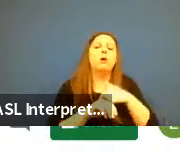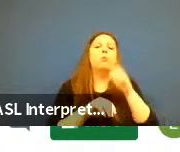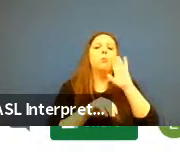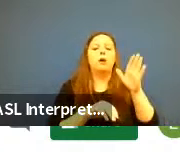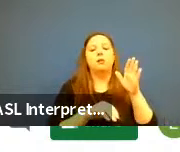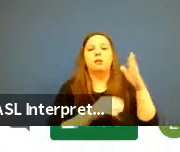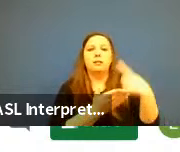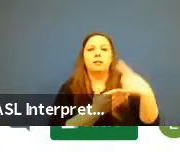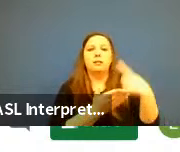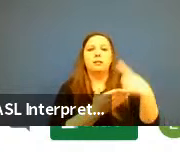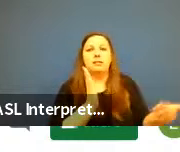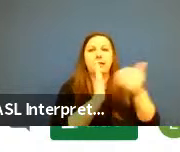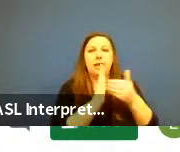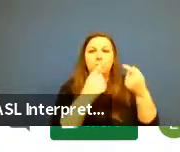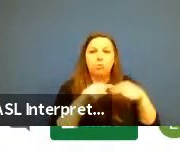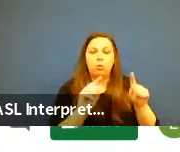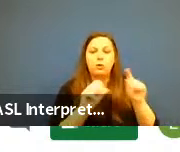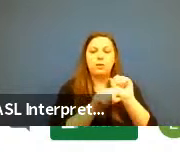unanswered questions.